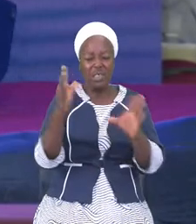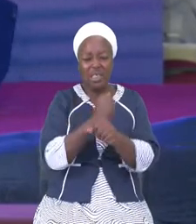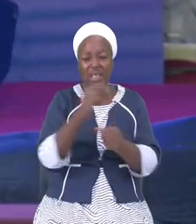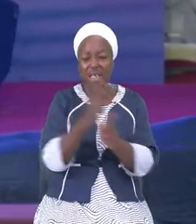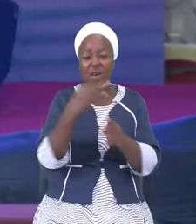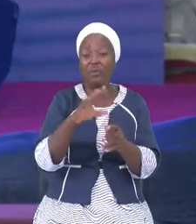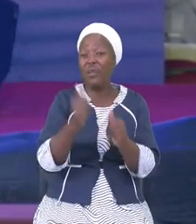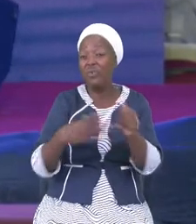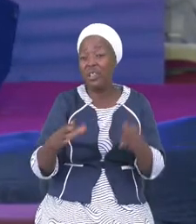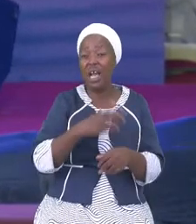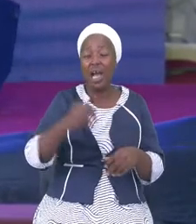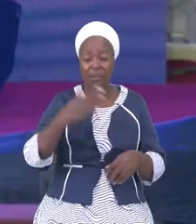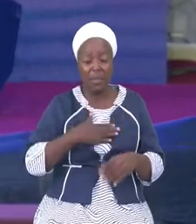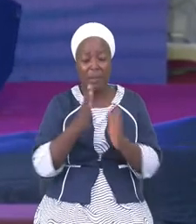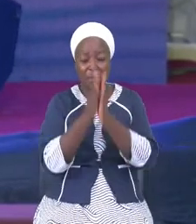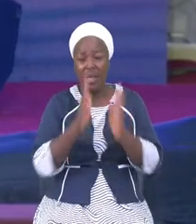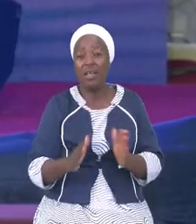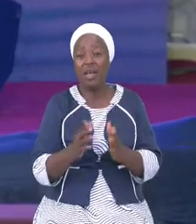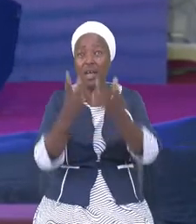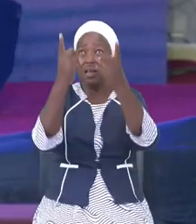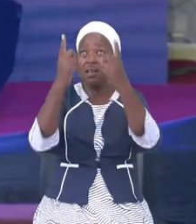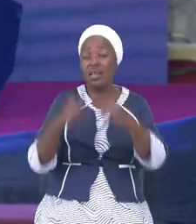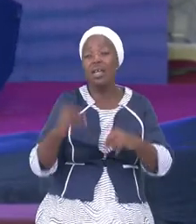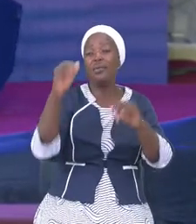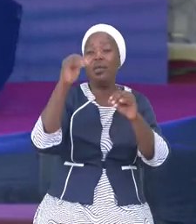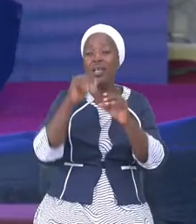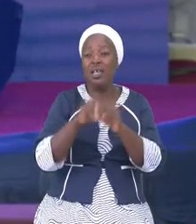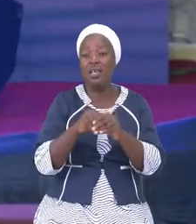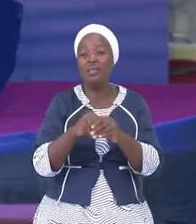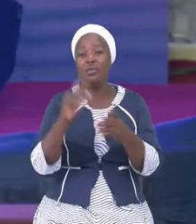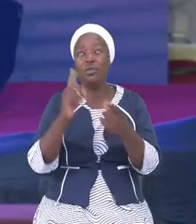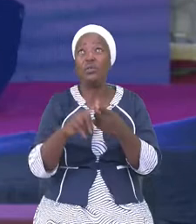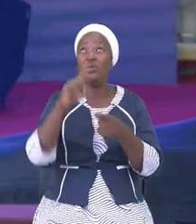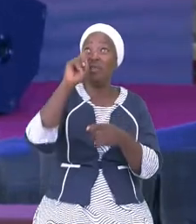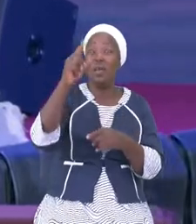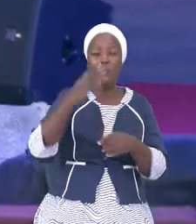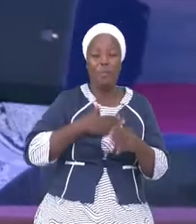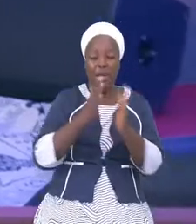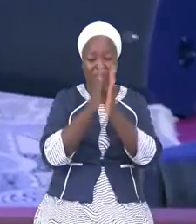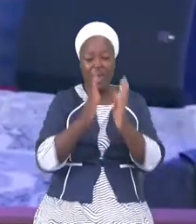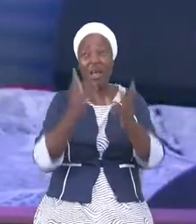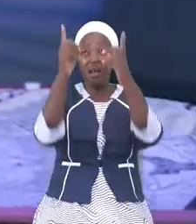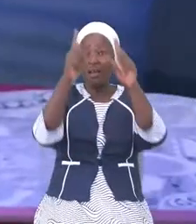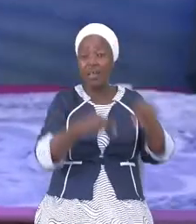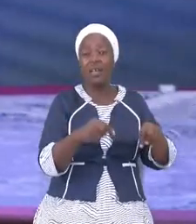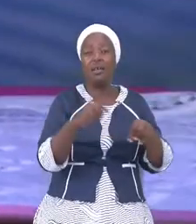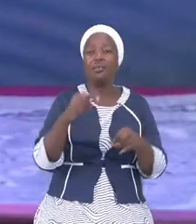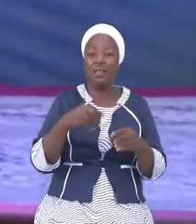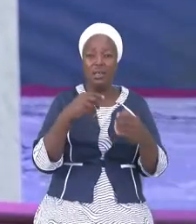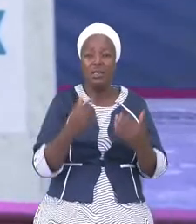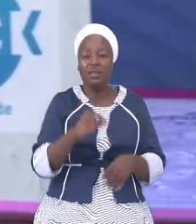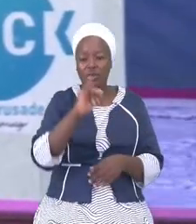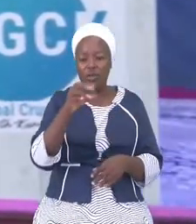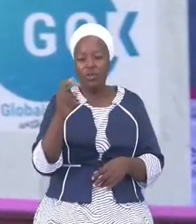my prayer came in unto thee. My prayer came. Jonah